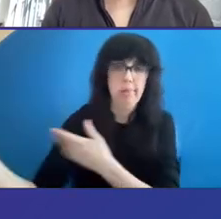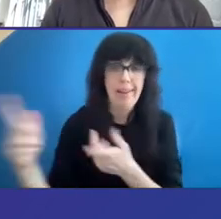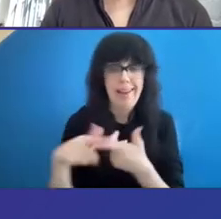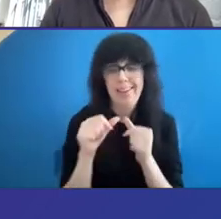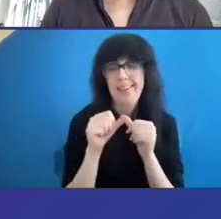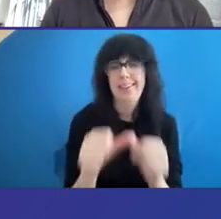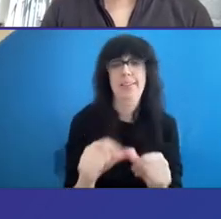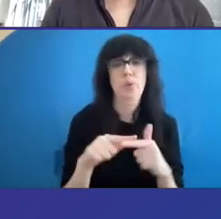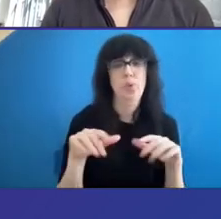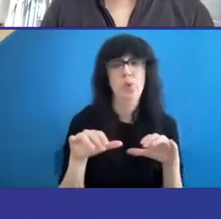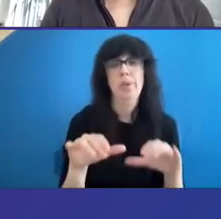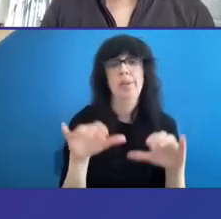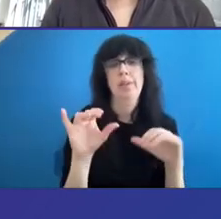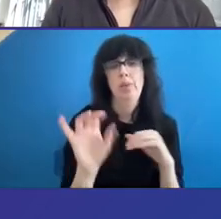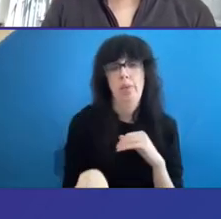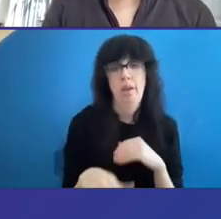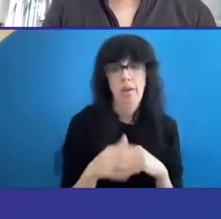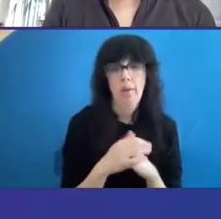to displace our culture,